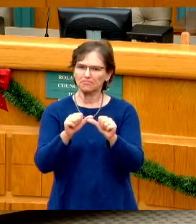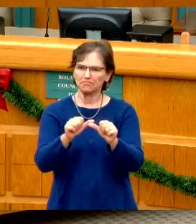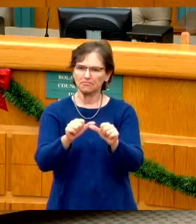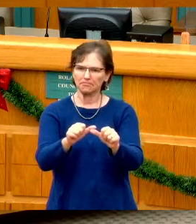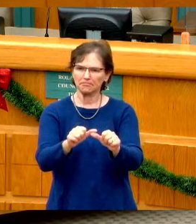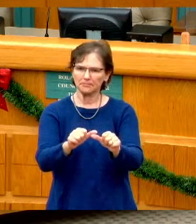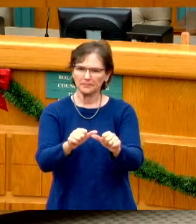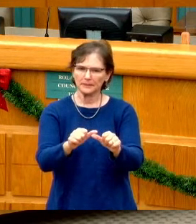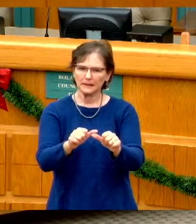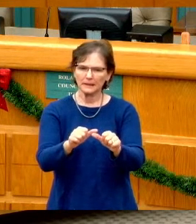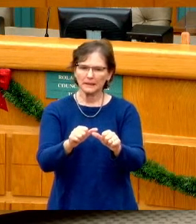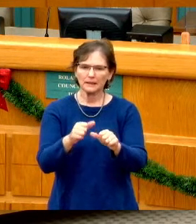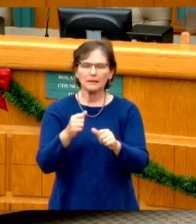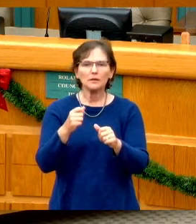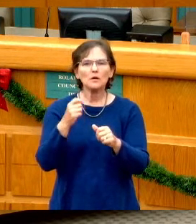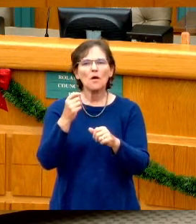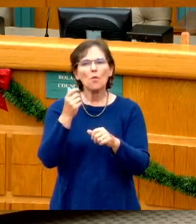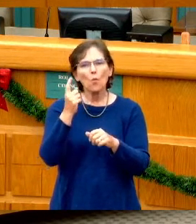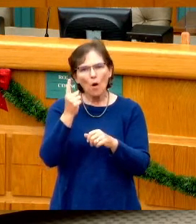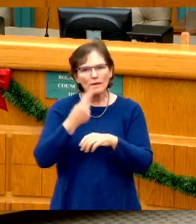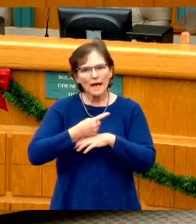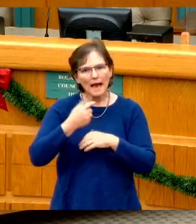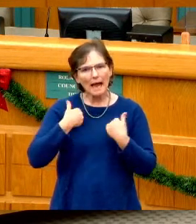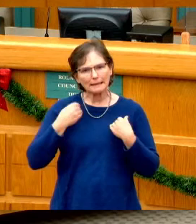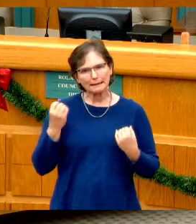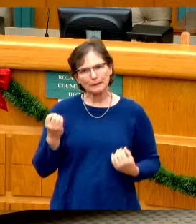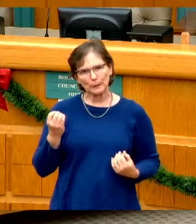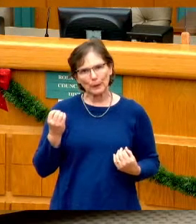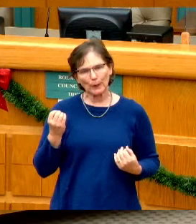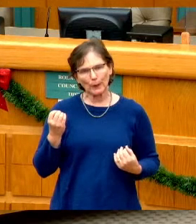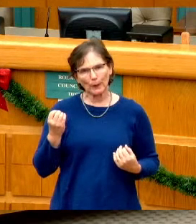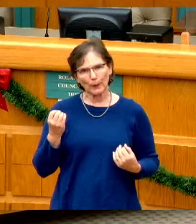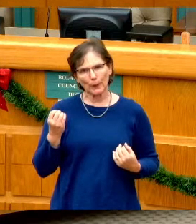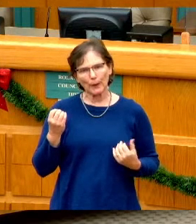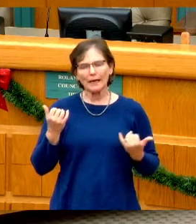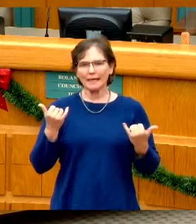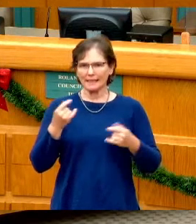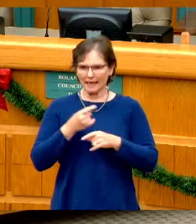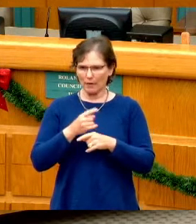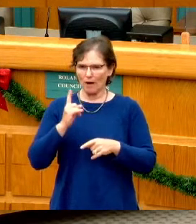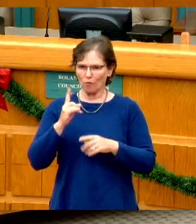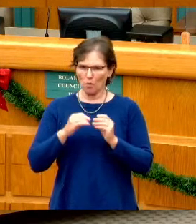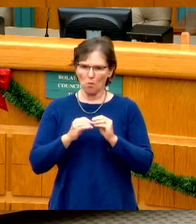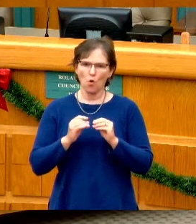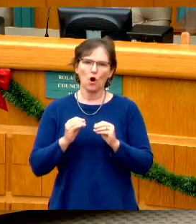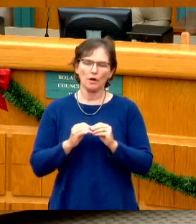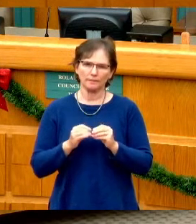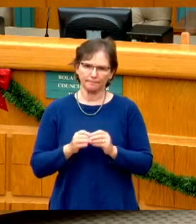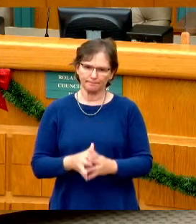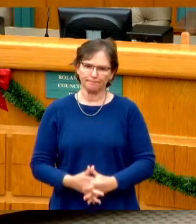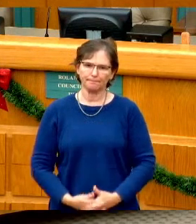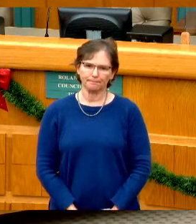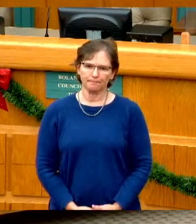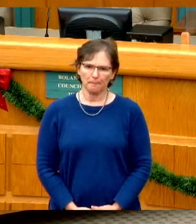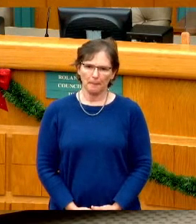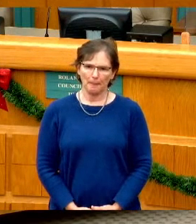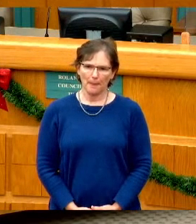0 on December 1st, but then we had 4, and then today we had 1.